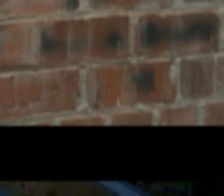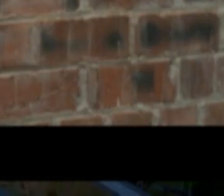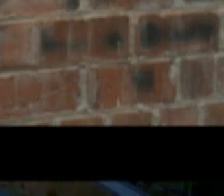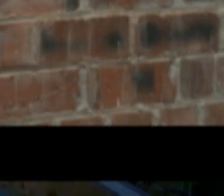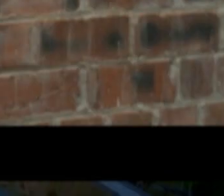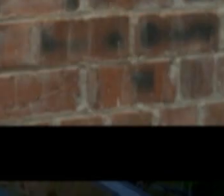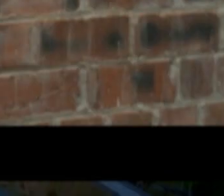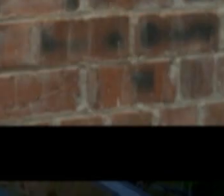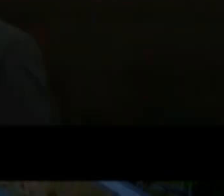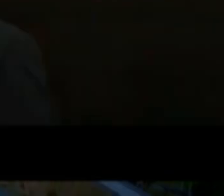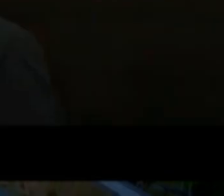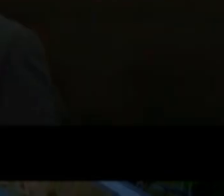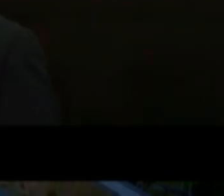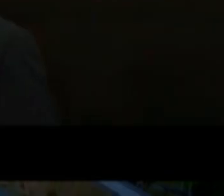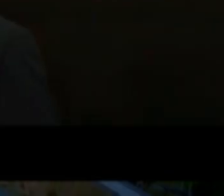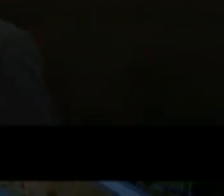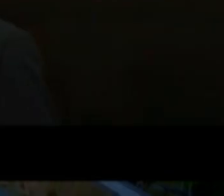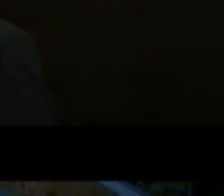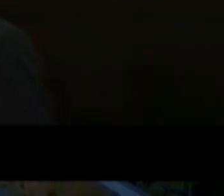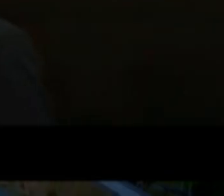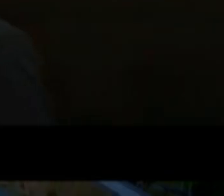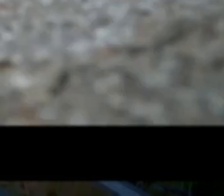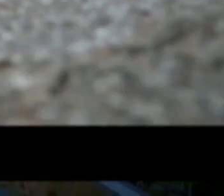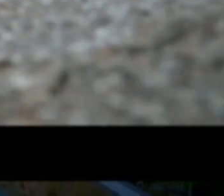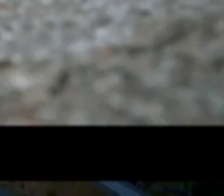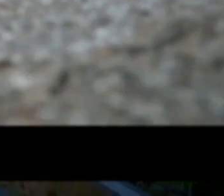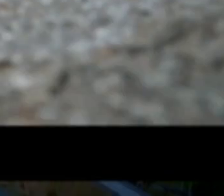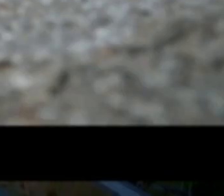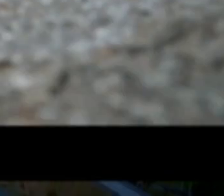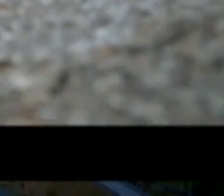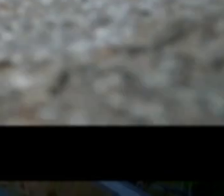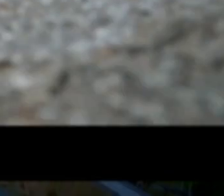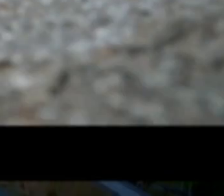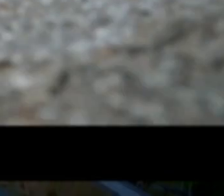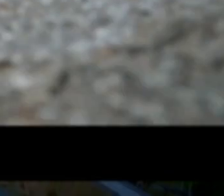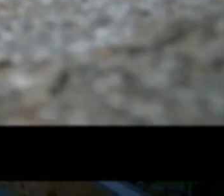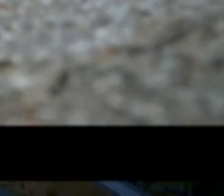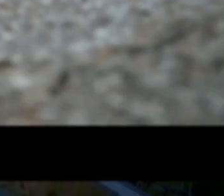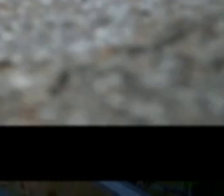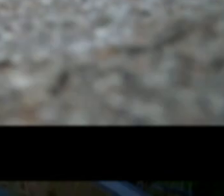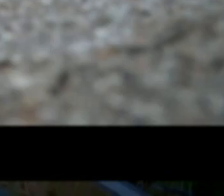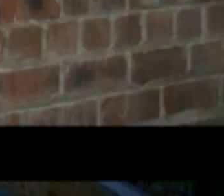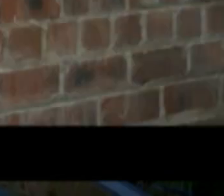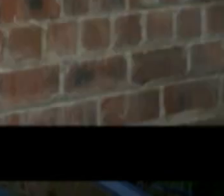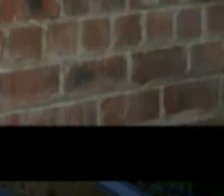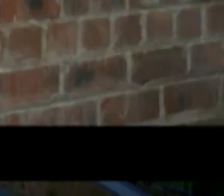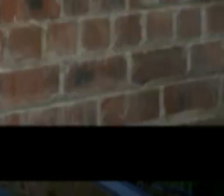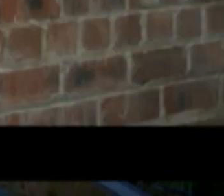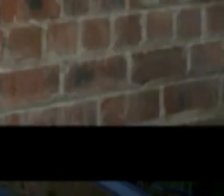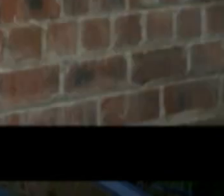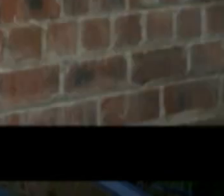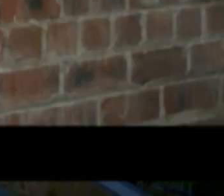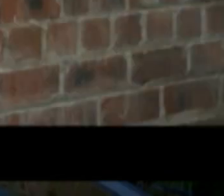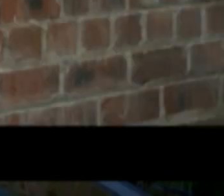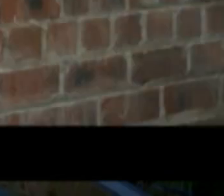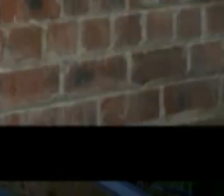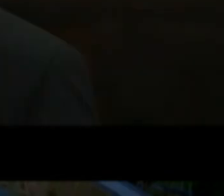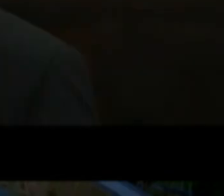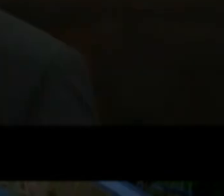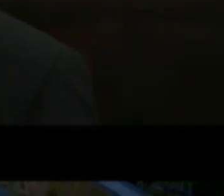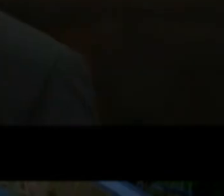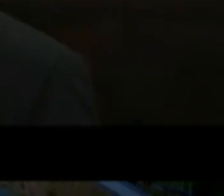didn't lose him, we just don't know where he is. Wouldn't have happened if he was microchipped. Just saying. He's a tiny pug with a big mouth. How far could he have